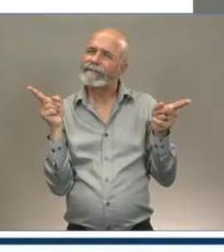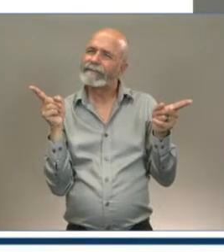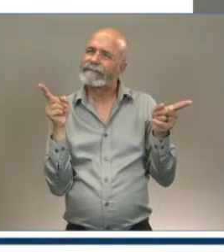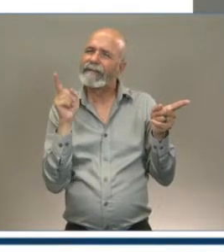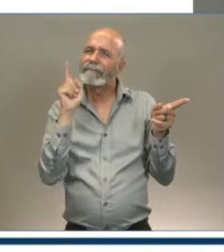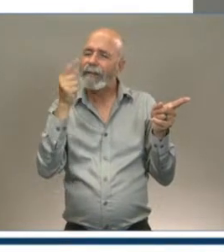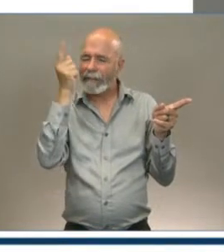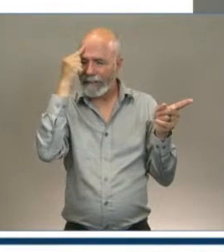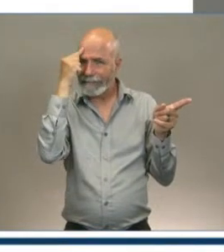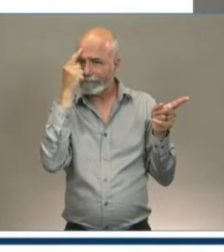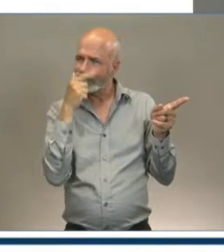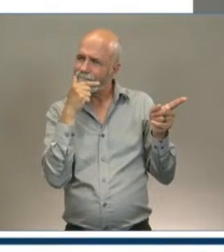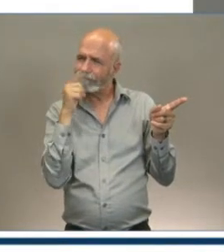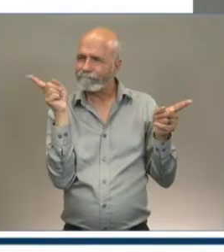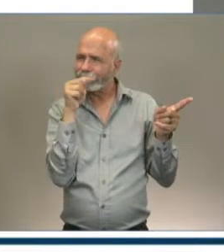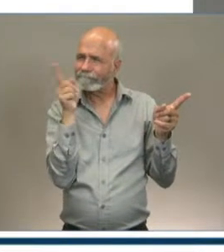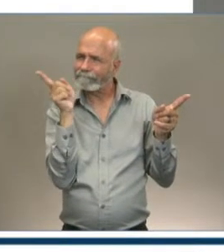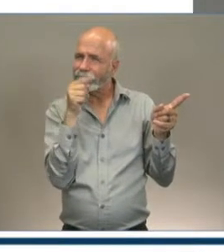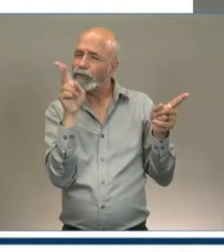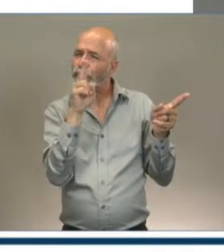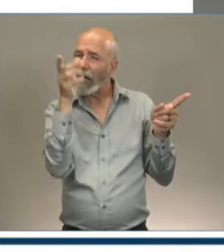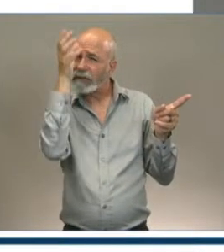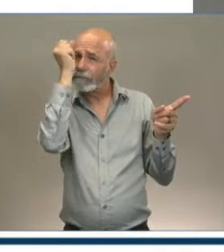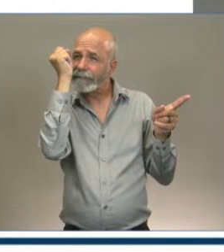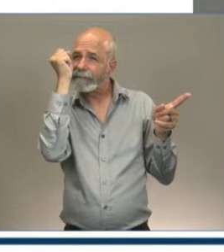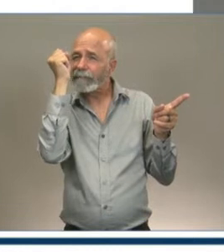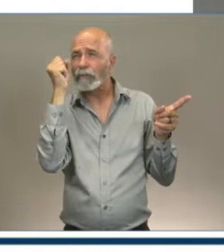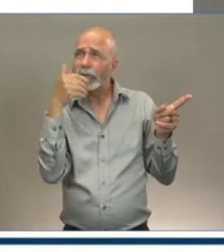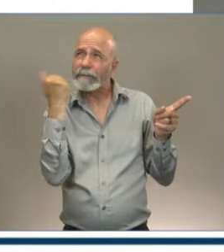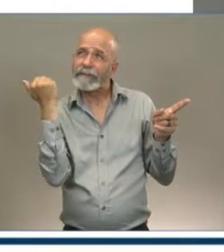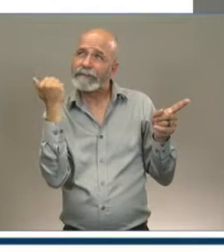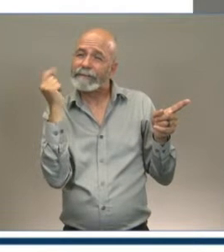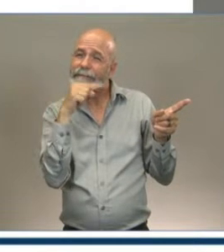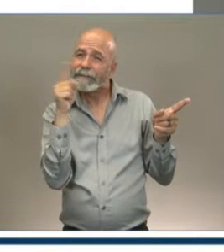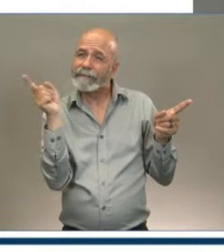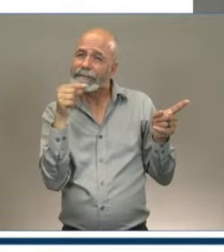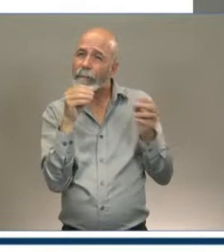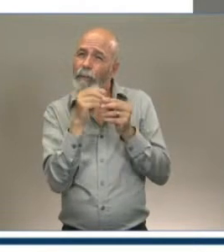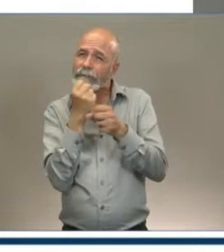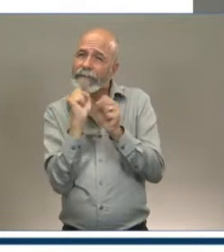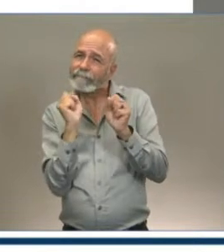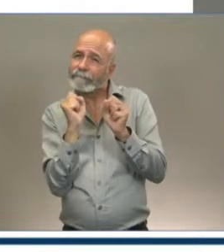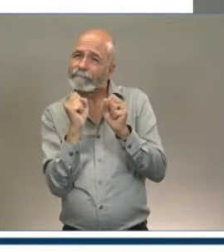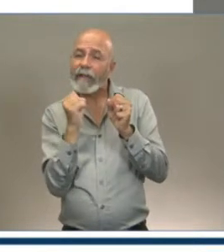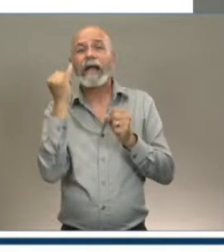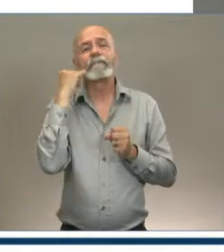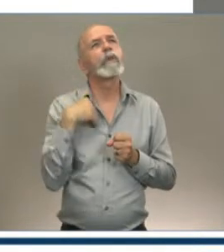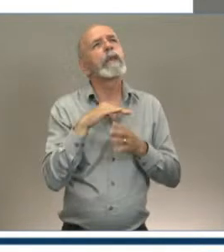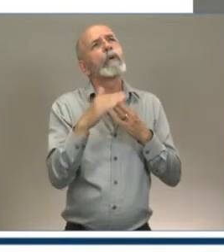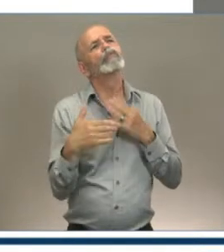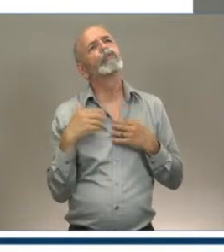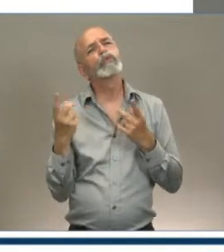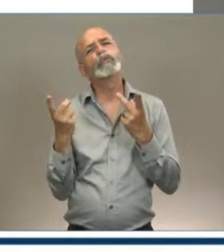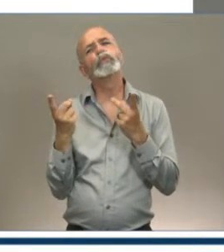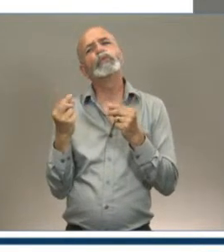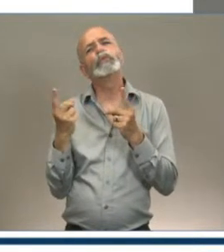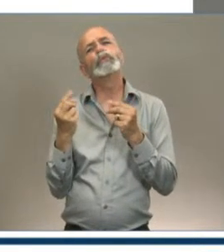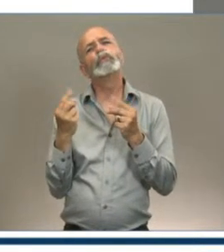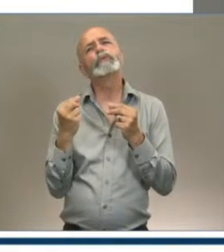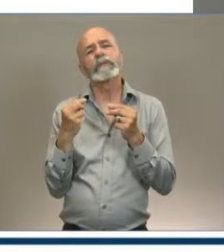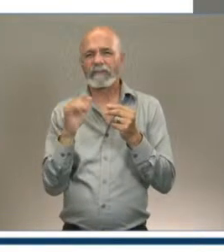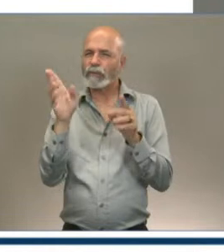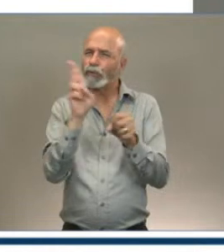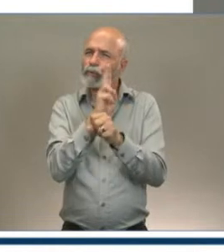common sense in making decisions about what to do this weekend, and to always err on the side of caution.